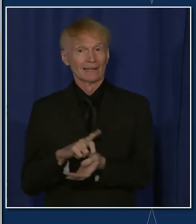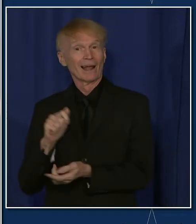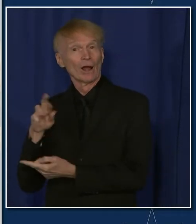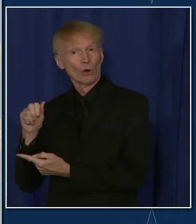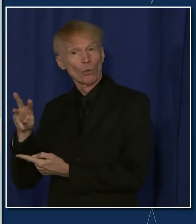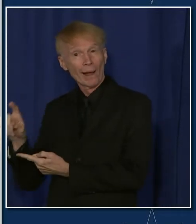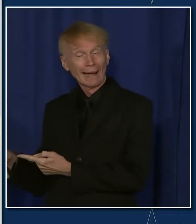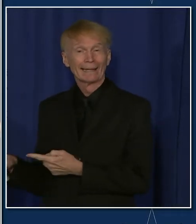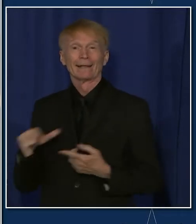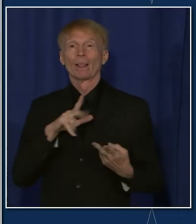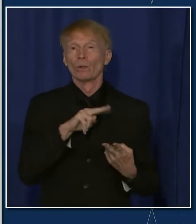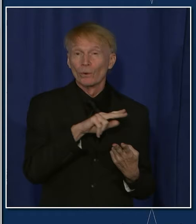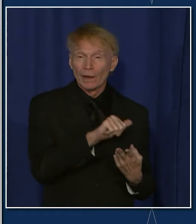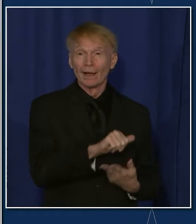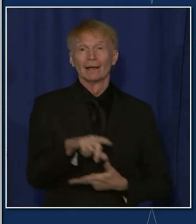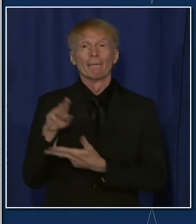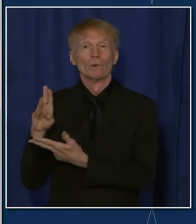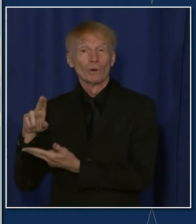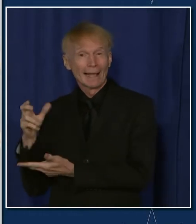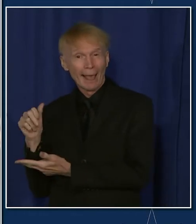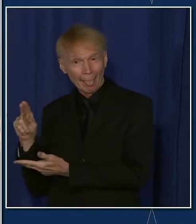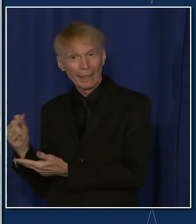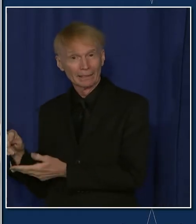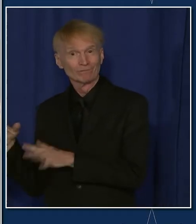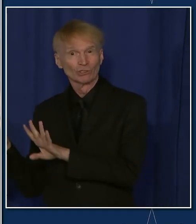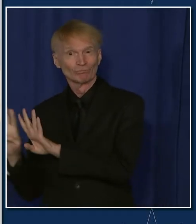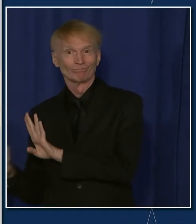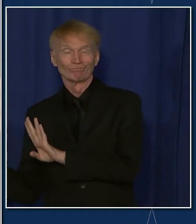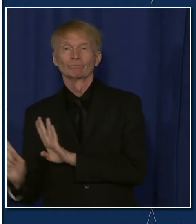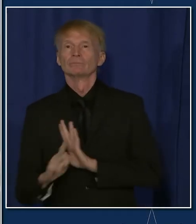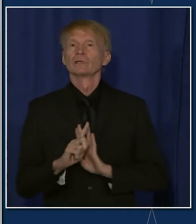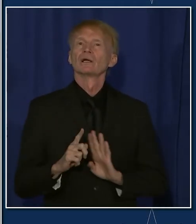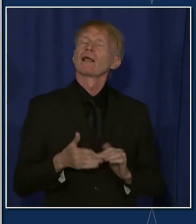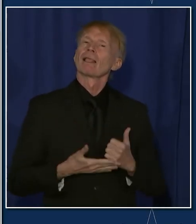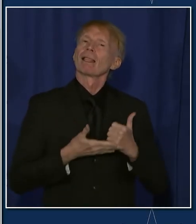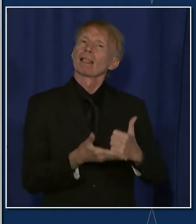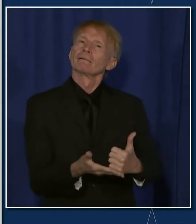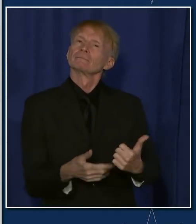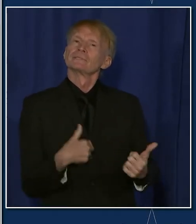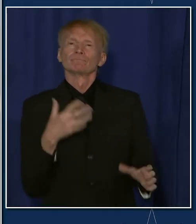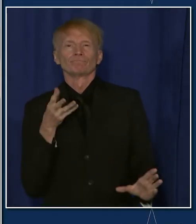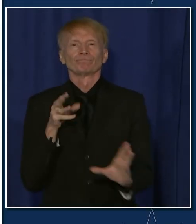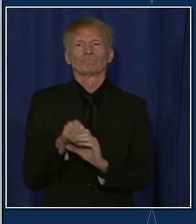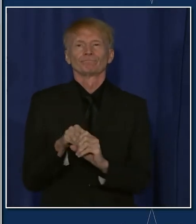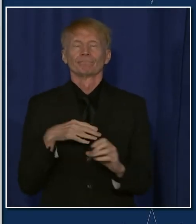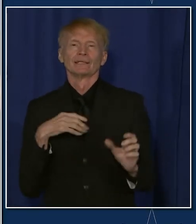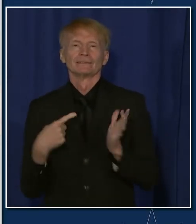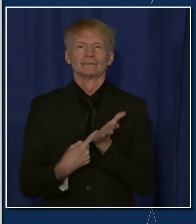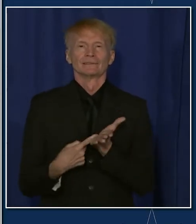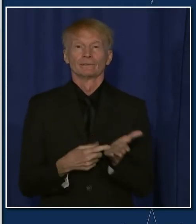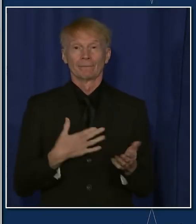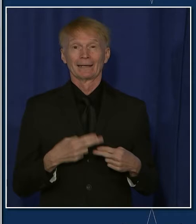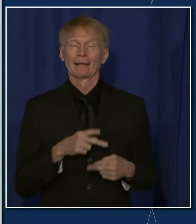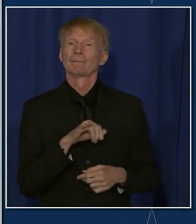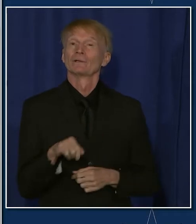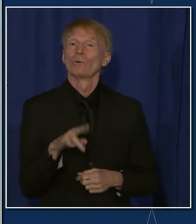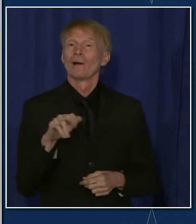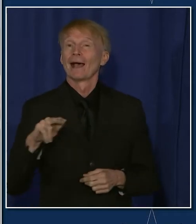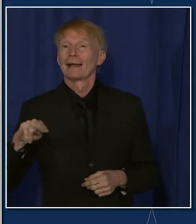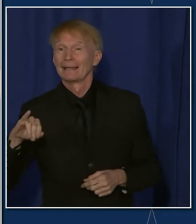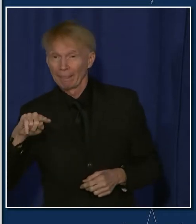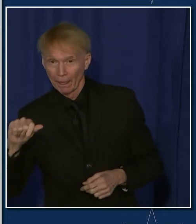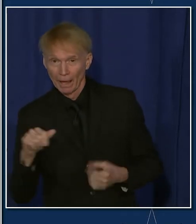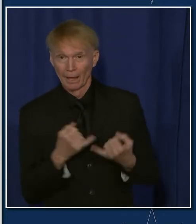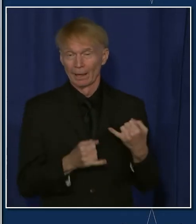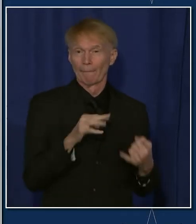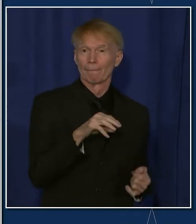Dr. Luna, Dr. Buchanan, for having me be part of this important conversation. My name is Dr. Juanita Mora. I'm an